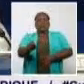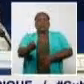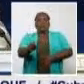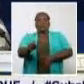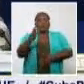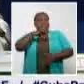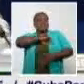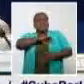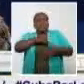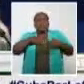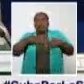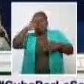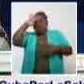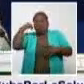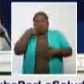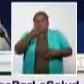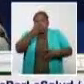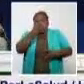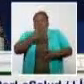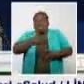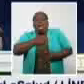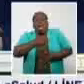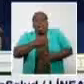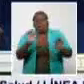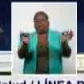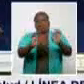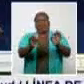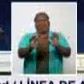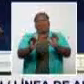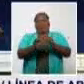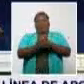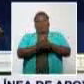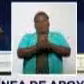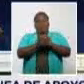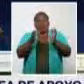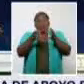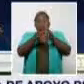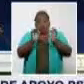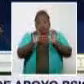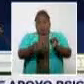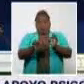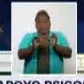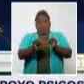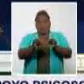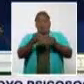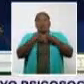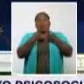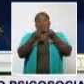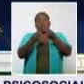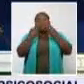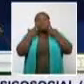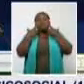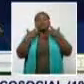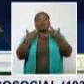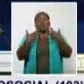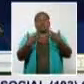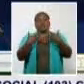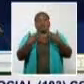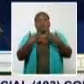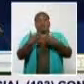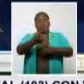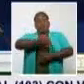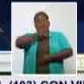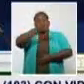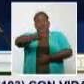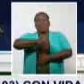88.2% of the confirmed cases yesterday, that is 15 of the cases, were asymptomatic, a group that we